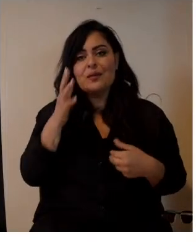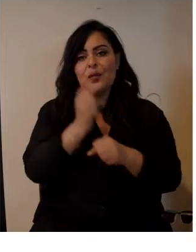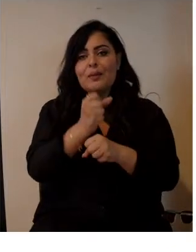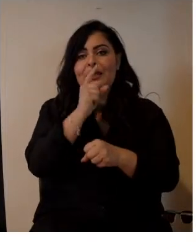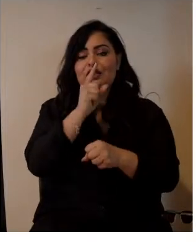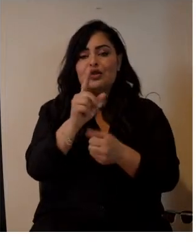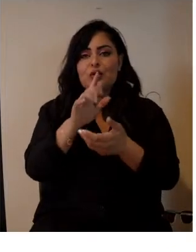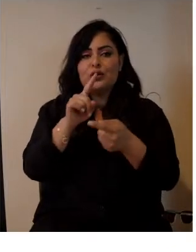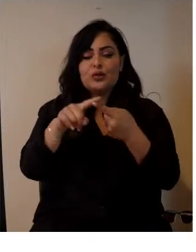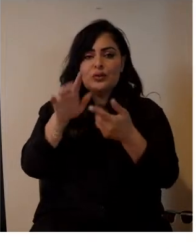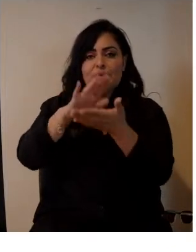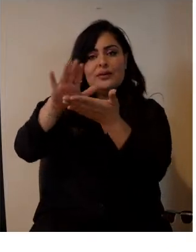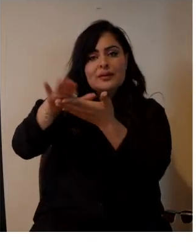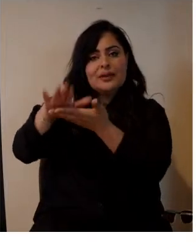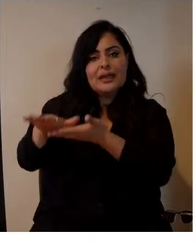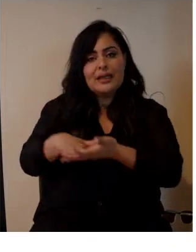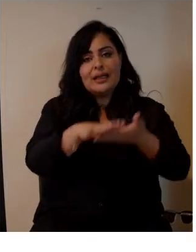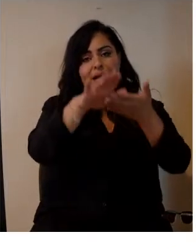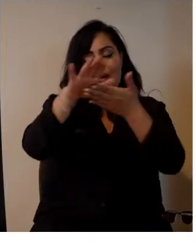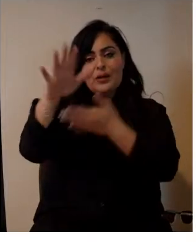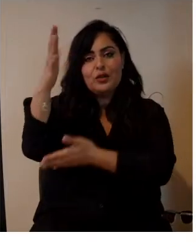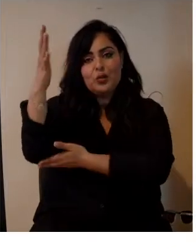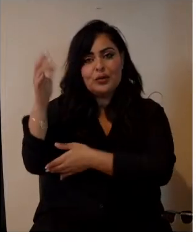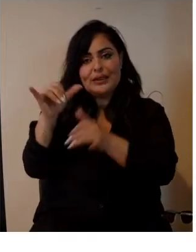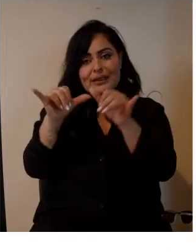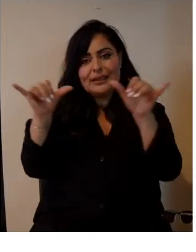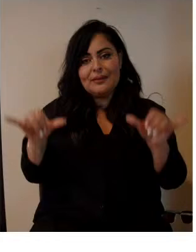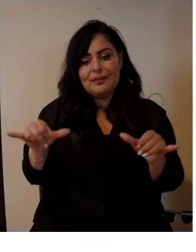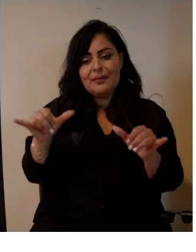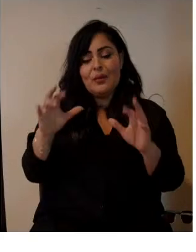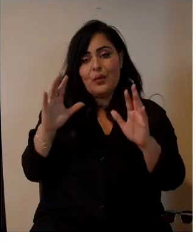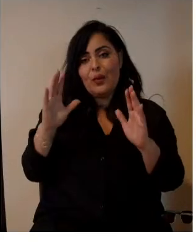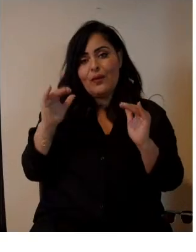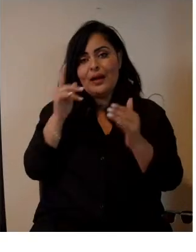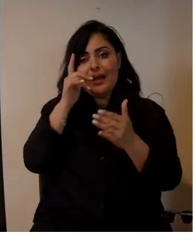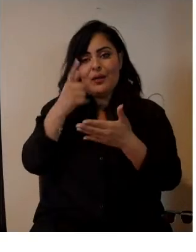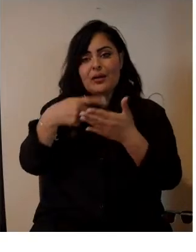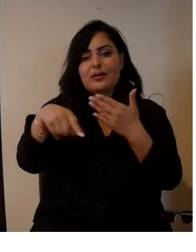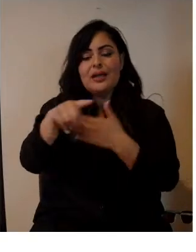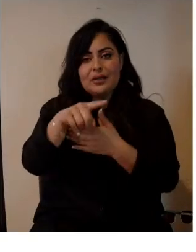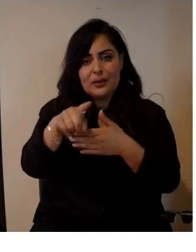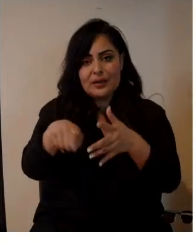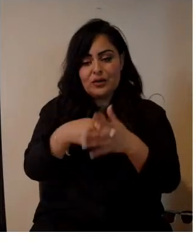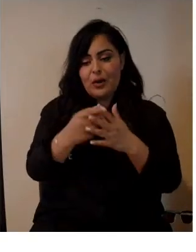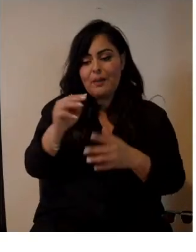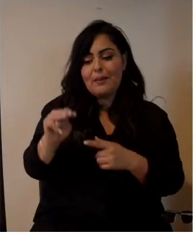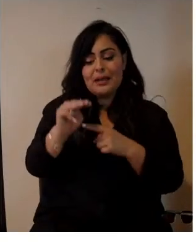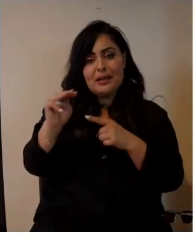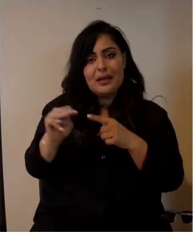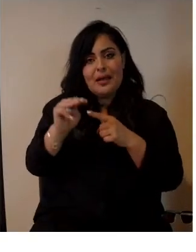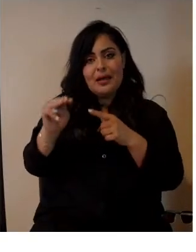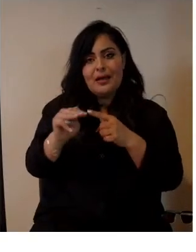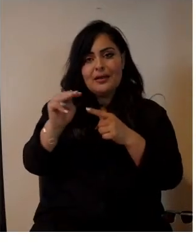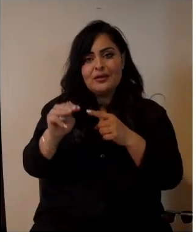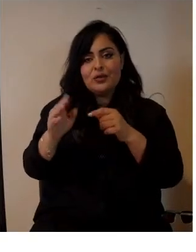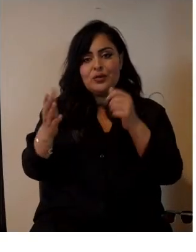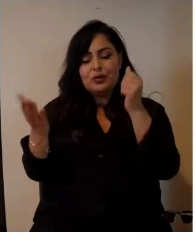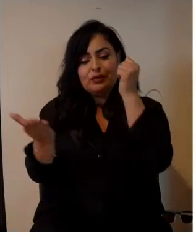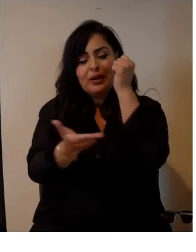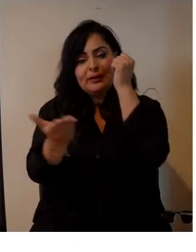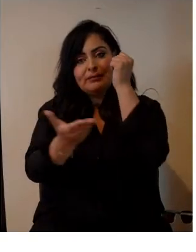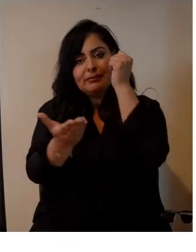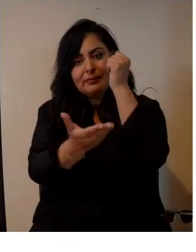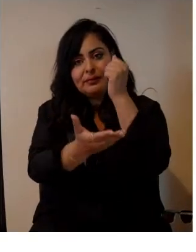the street tree system, and that should happen within the next week. We would probably begin Monday, starting to take down what we